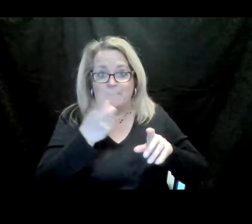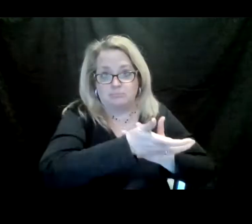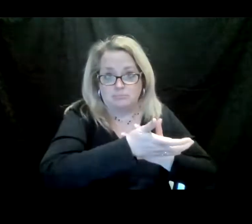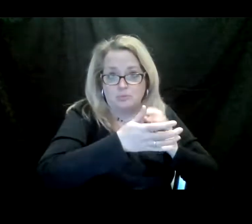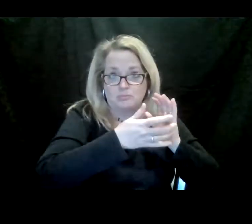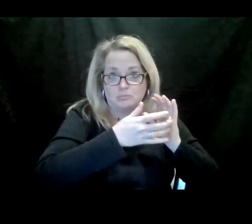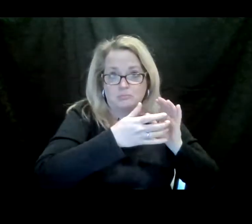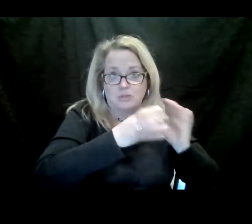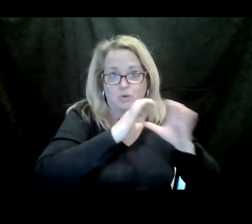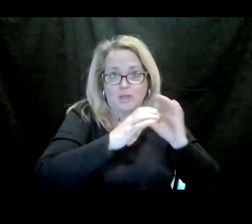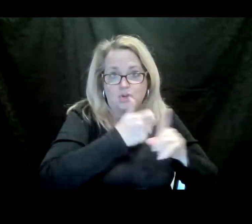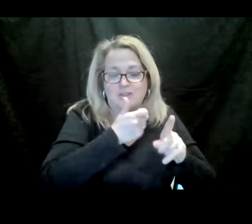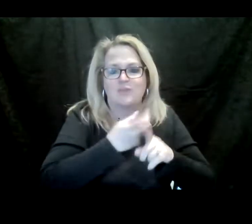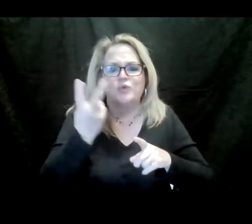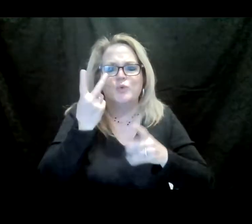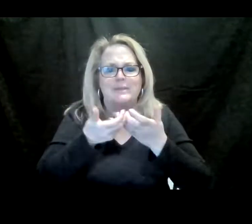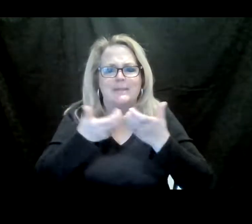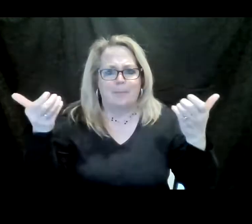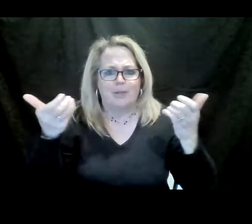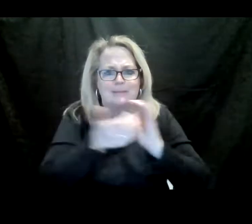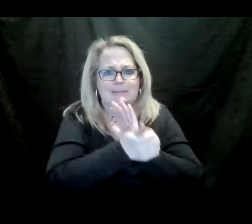things going on there.